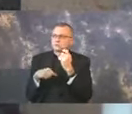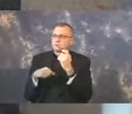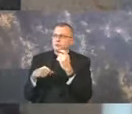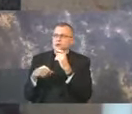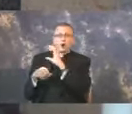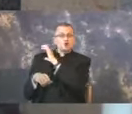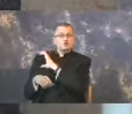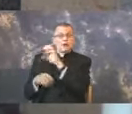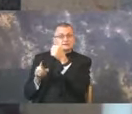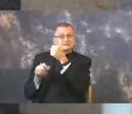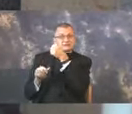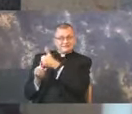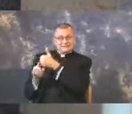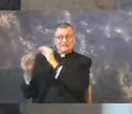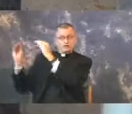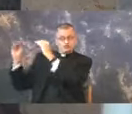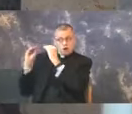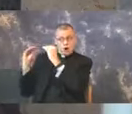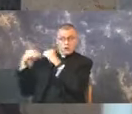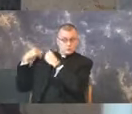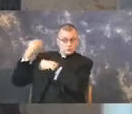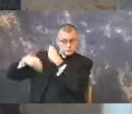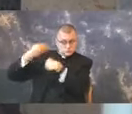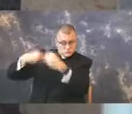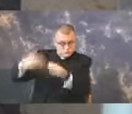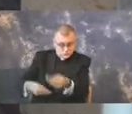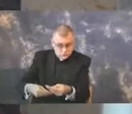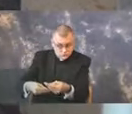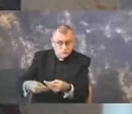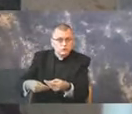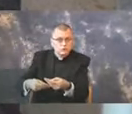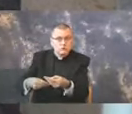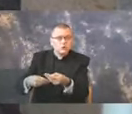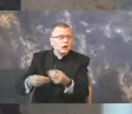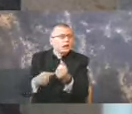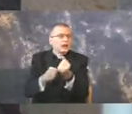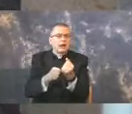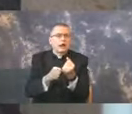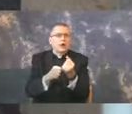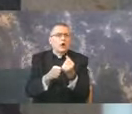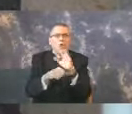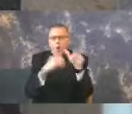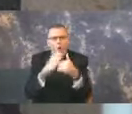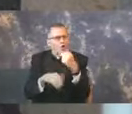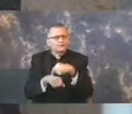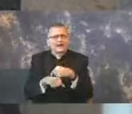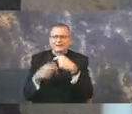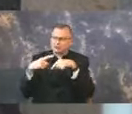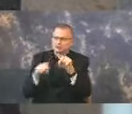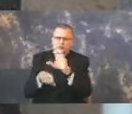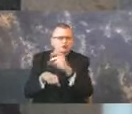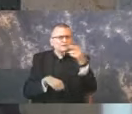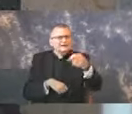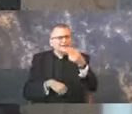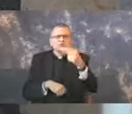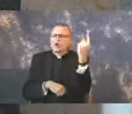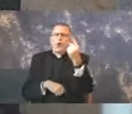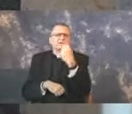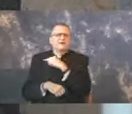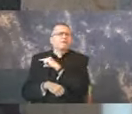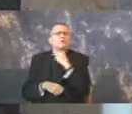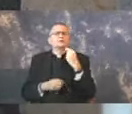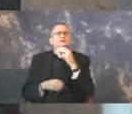Christ himself. But in every age, there have been missionary priests who did serve as a